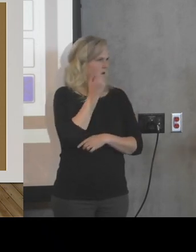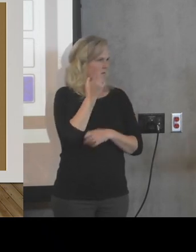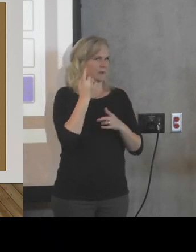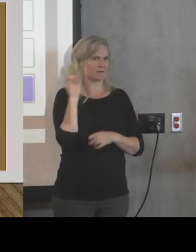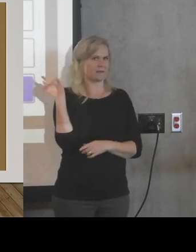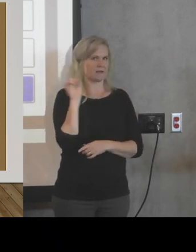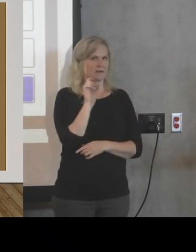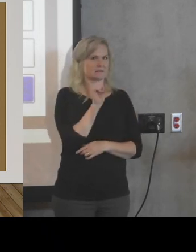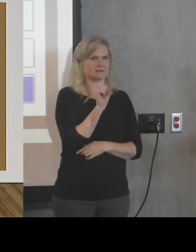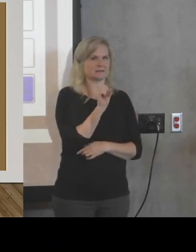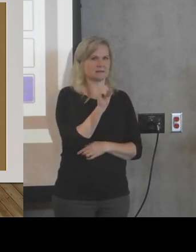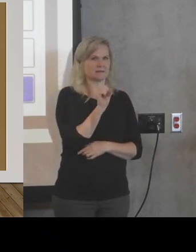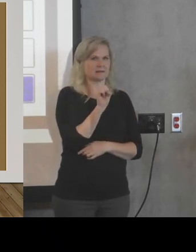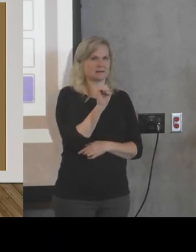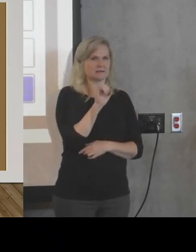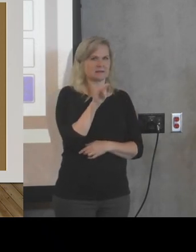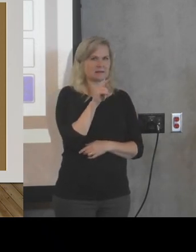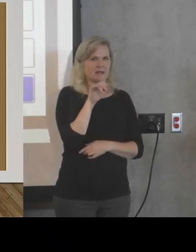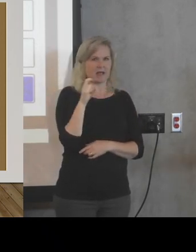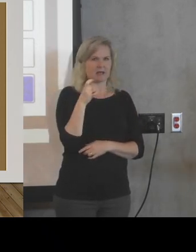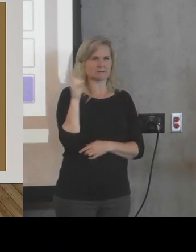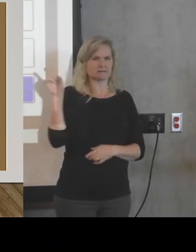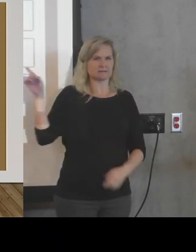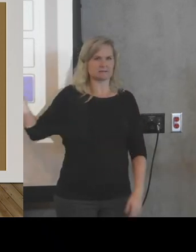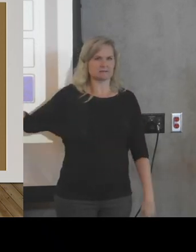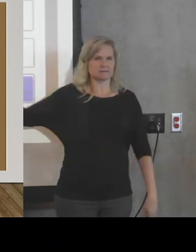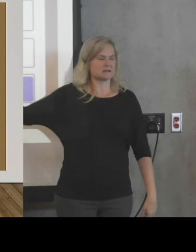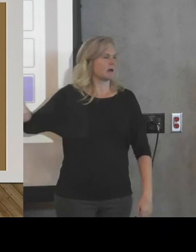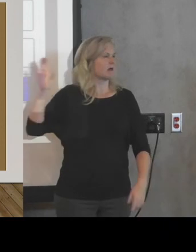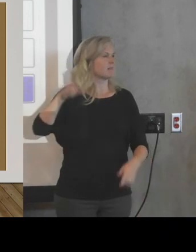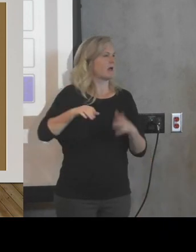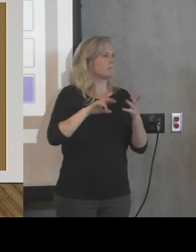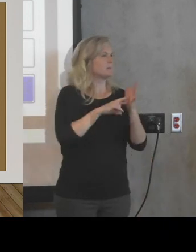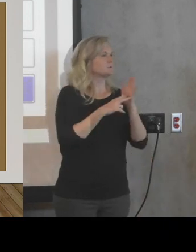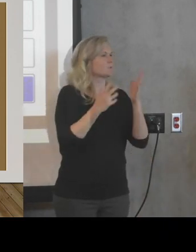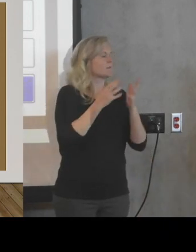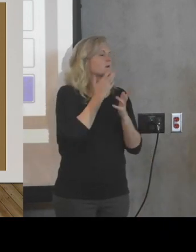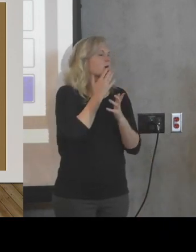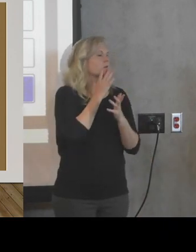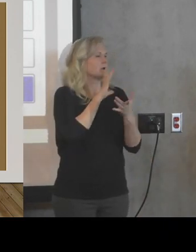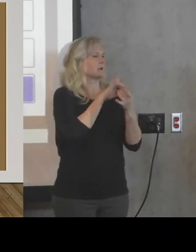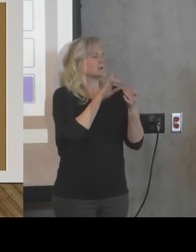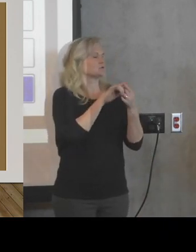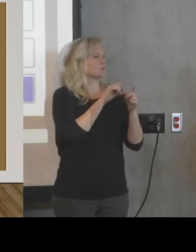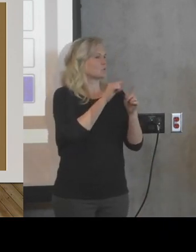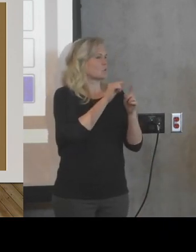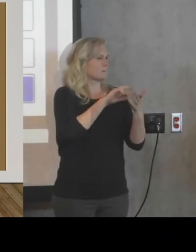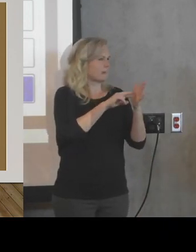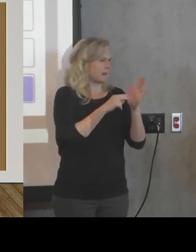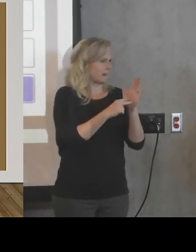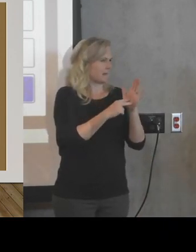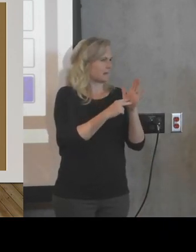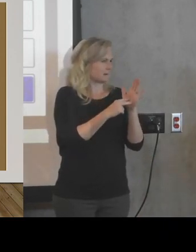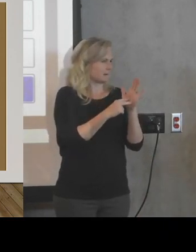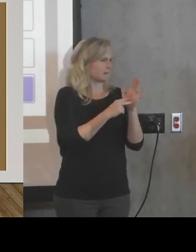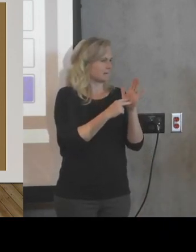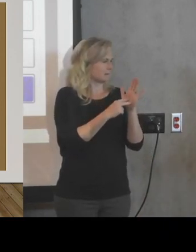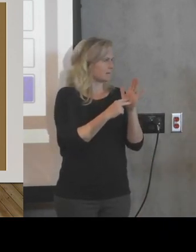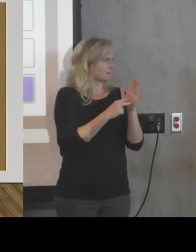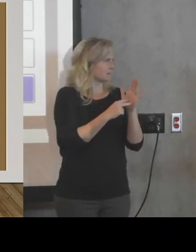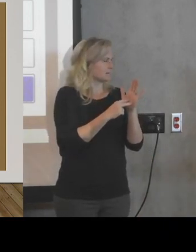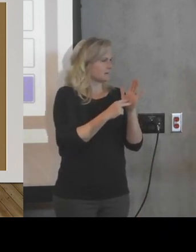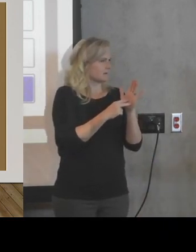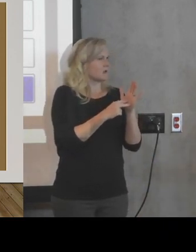out of the UK. And it attaches color to word meaning. It's also really powerful for kids that have